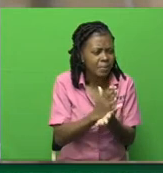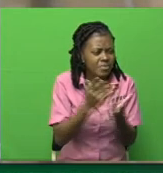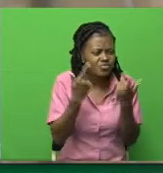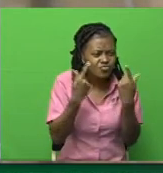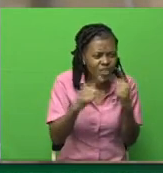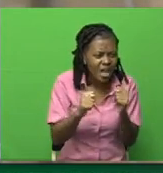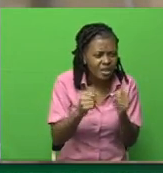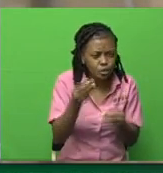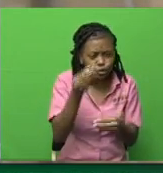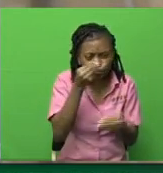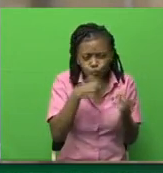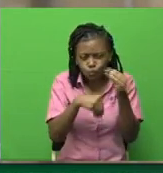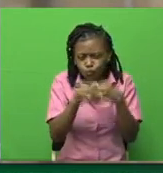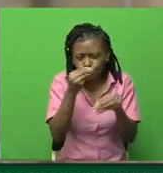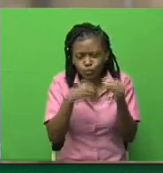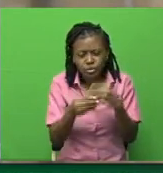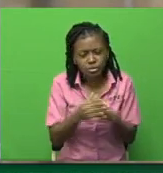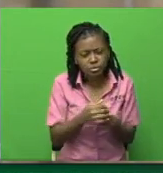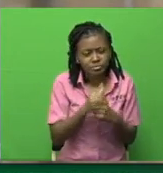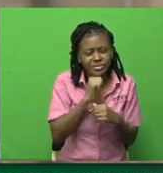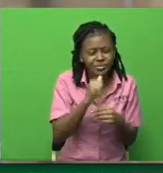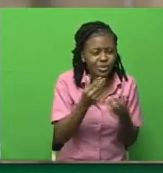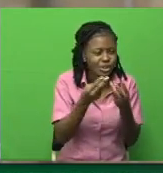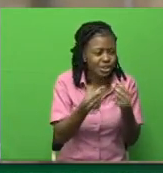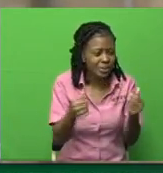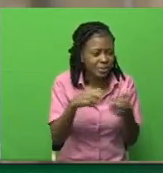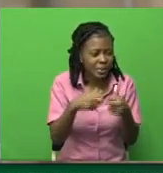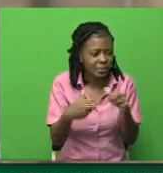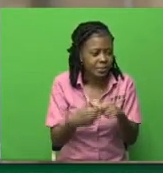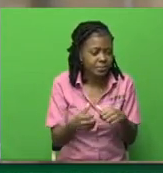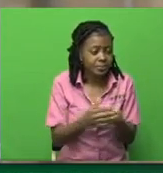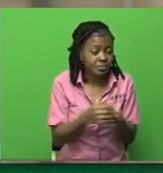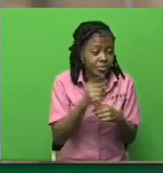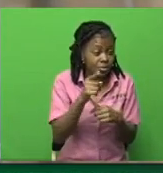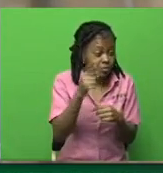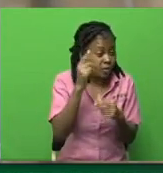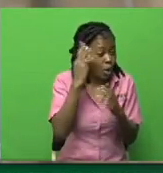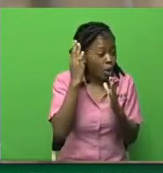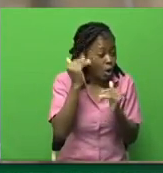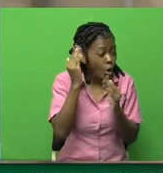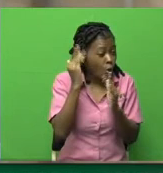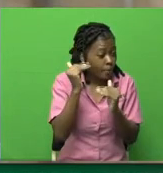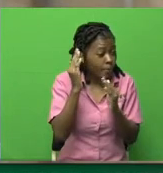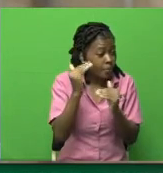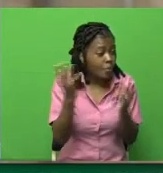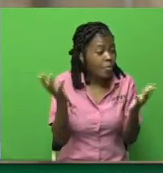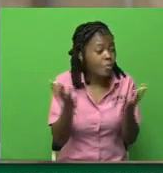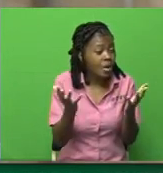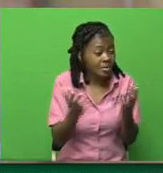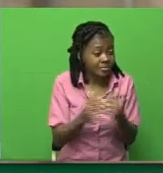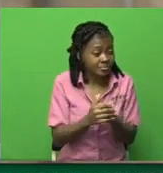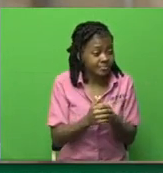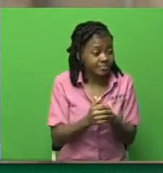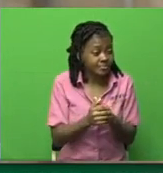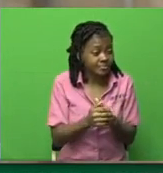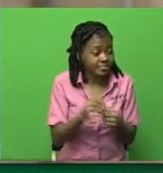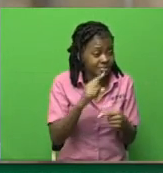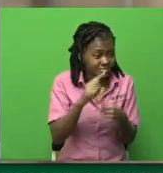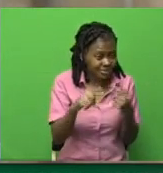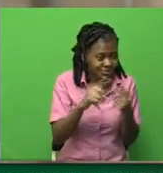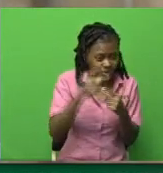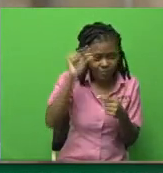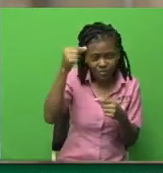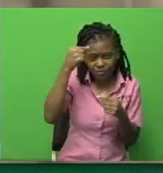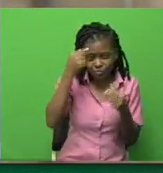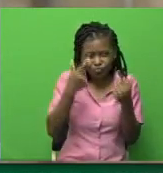because they are not interested in solving problems they're hoping that as this government confronts the problem of this